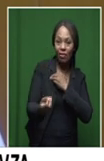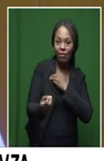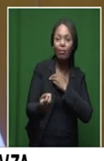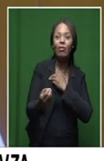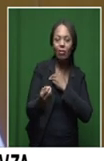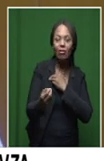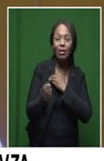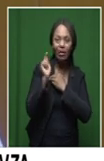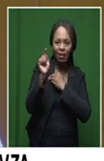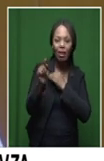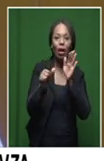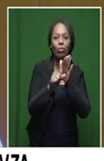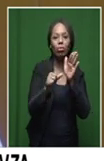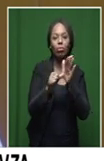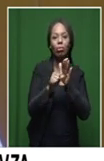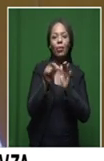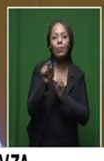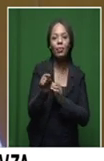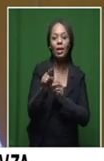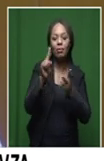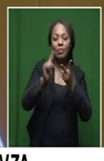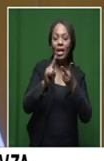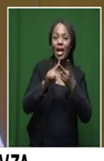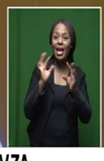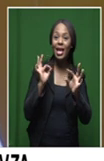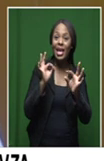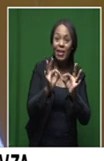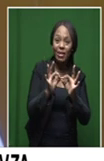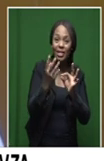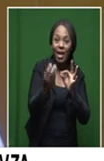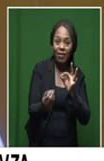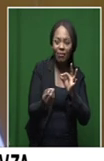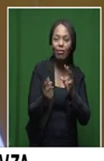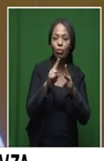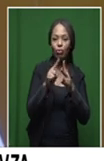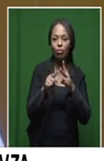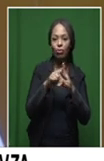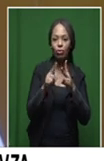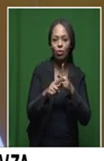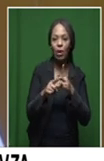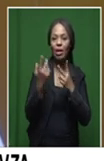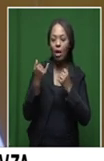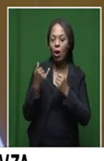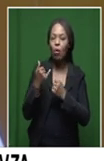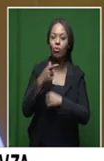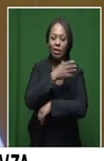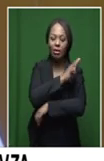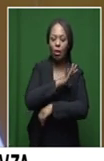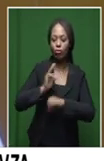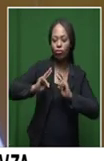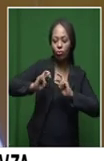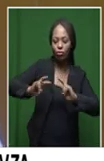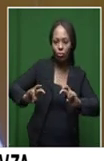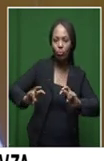then whether or not it is effective. Clinical trials have now been done, so